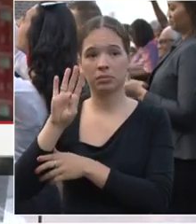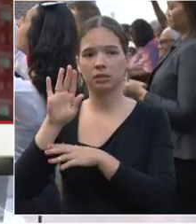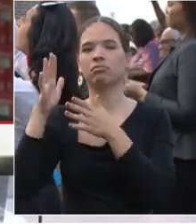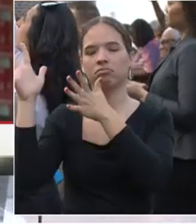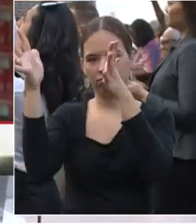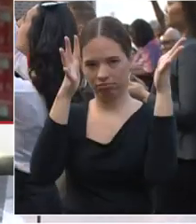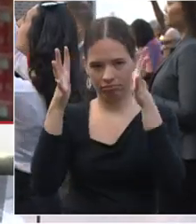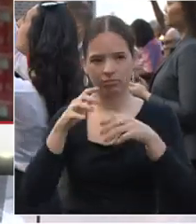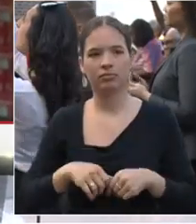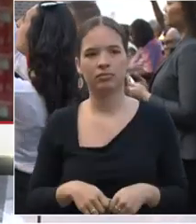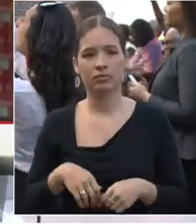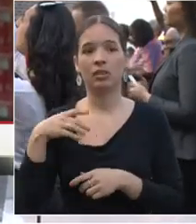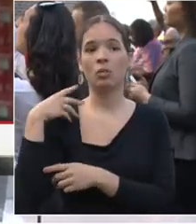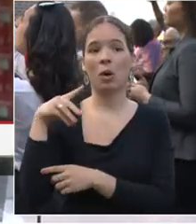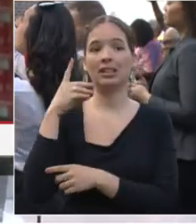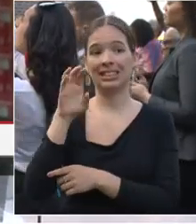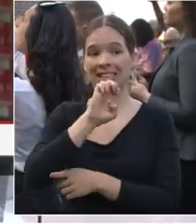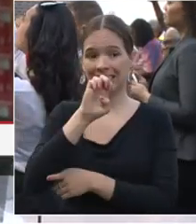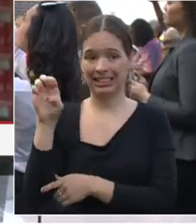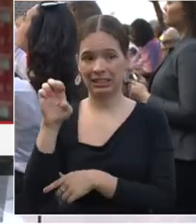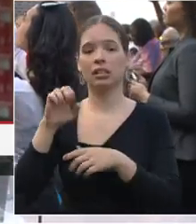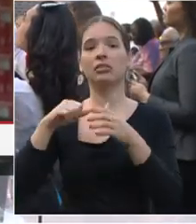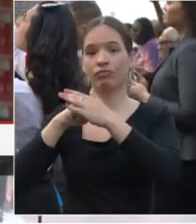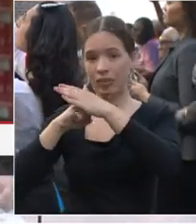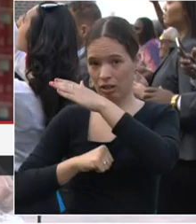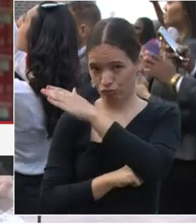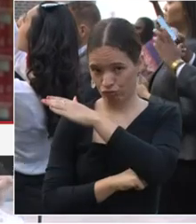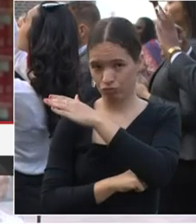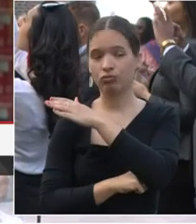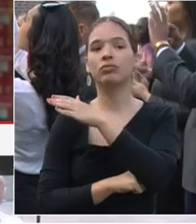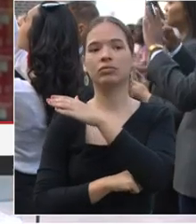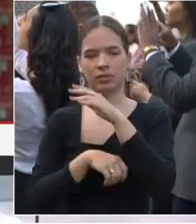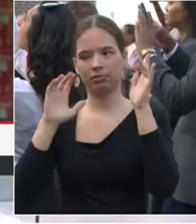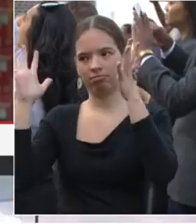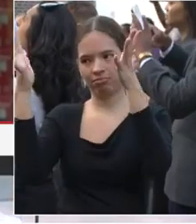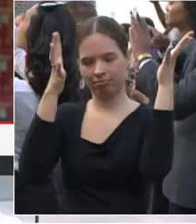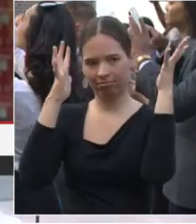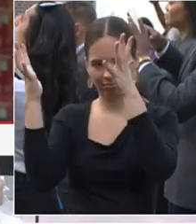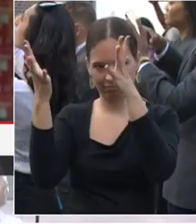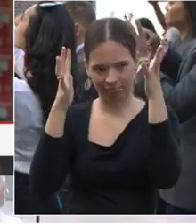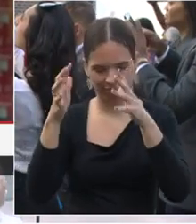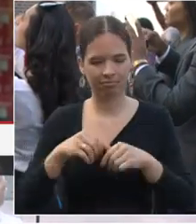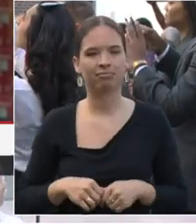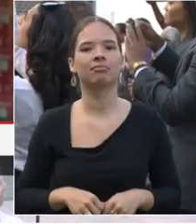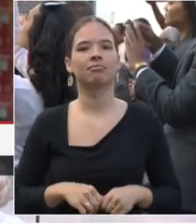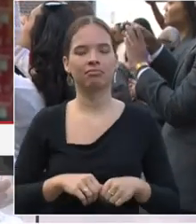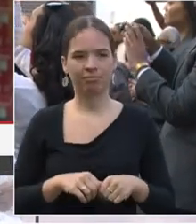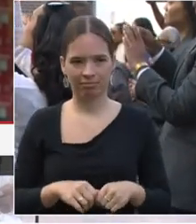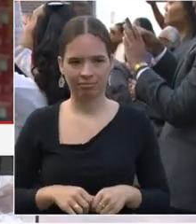Washington East Foundation a big round of applause.